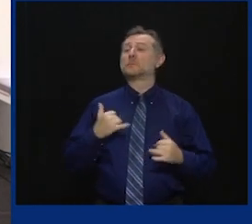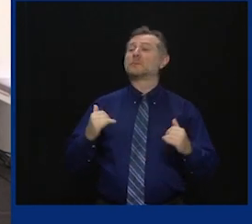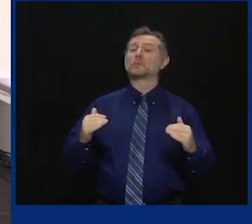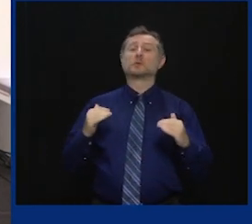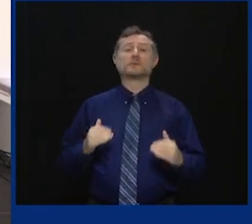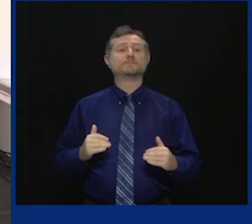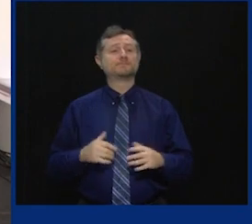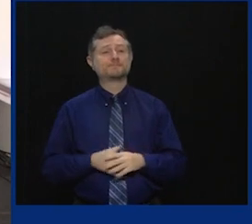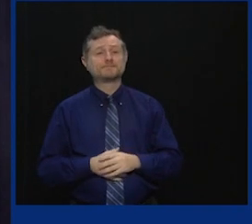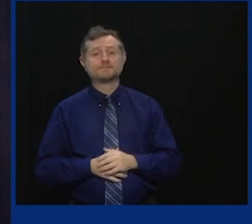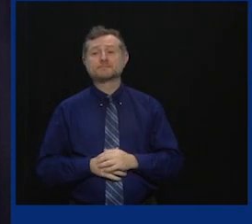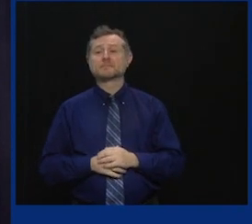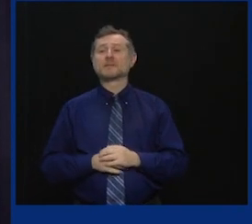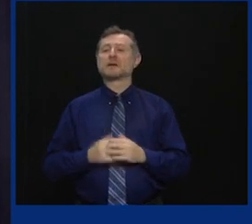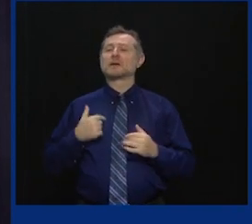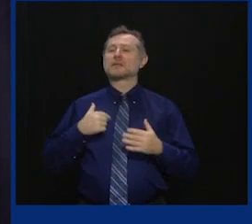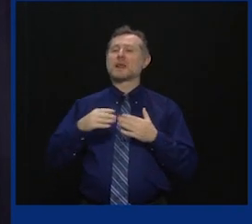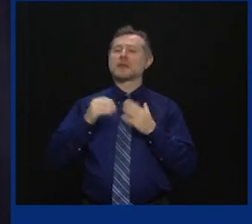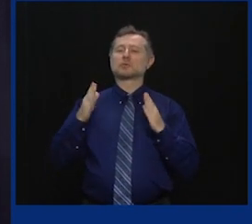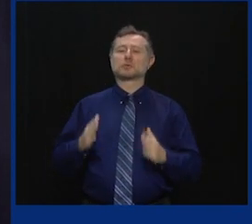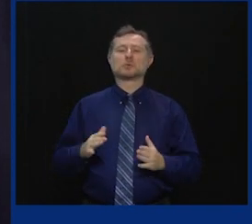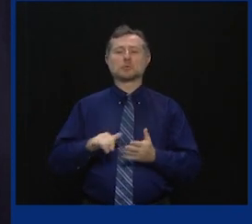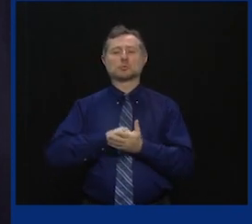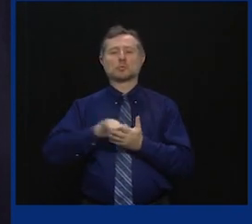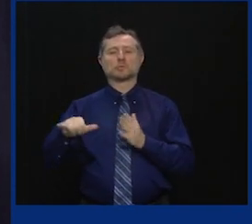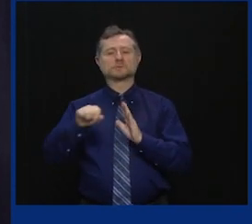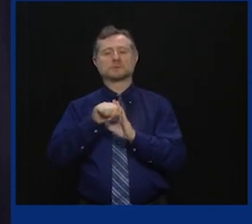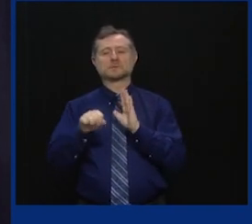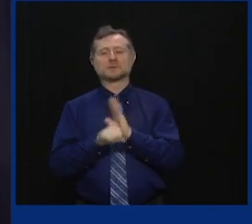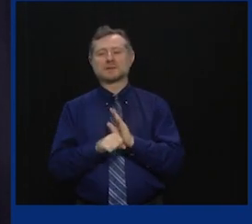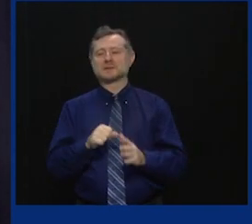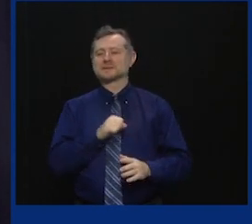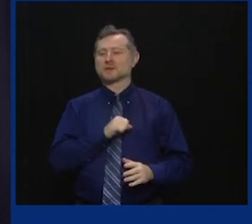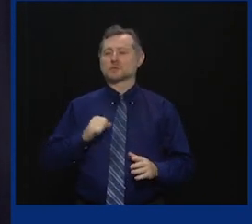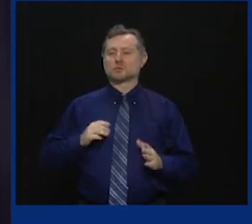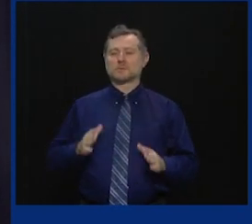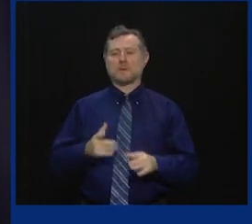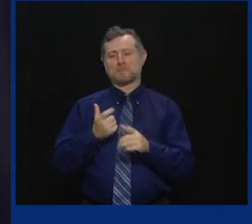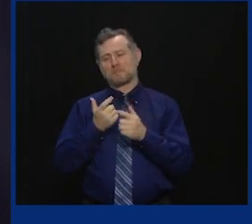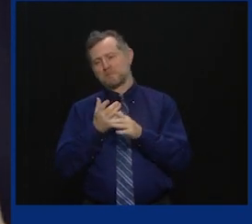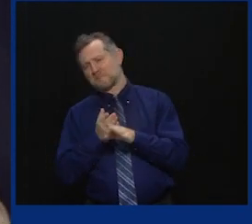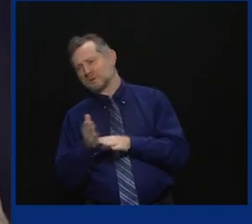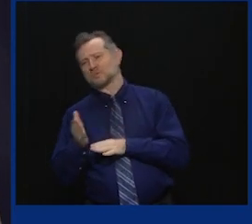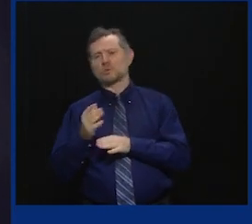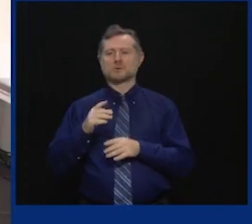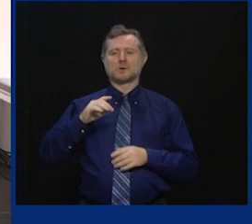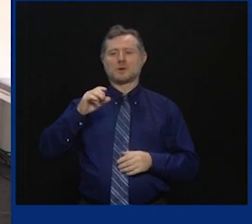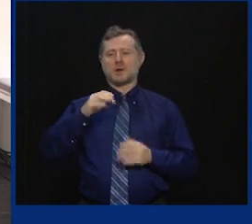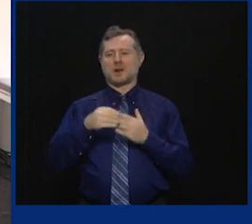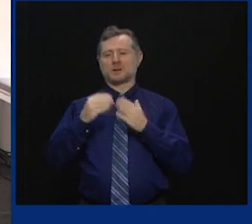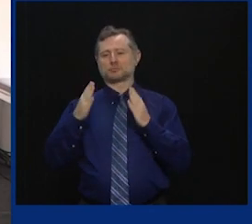the leader of the New York State Senate, Majority Leader Andrea Stewart-Cousins.